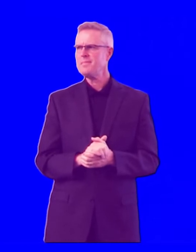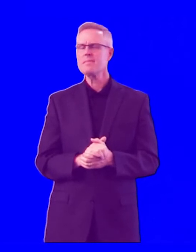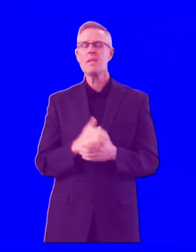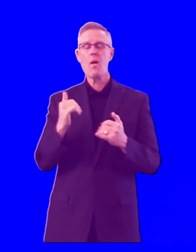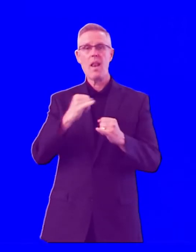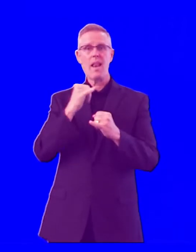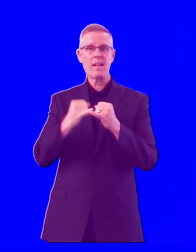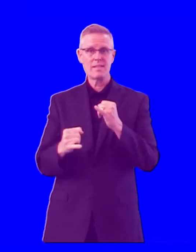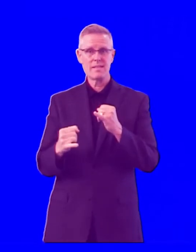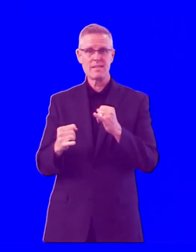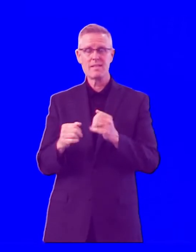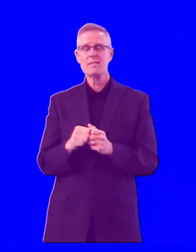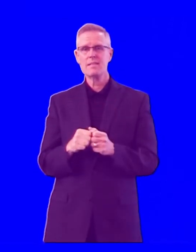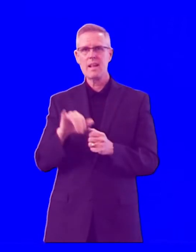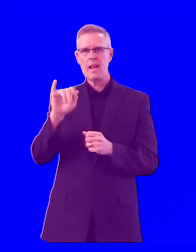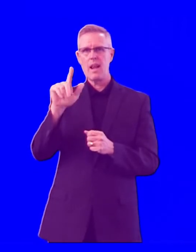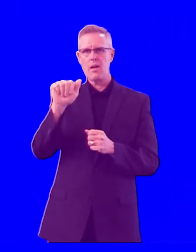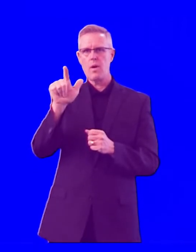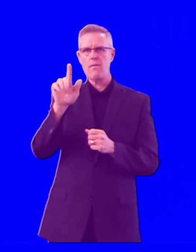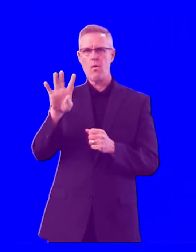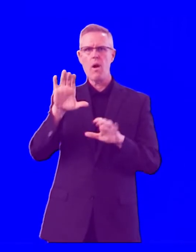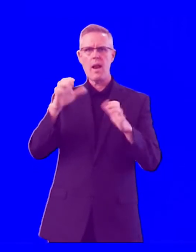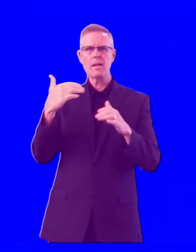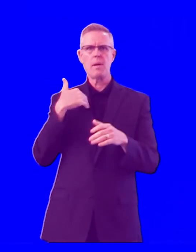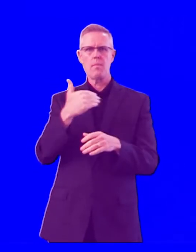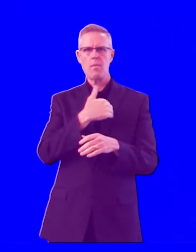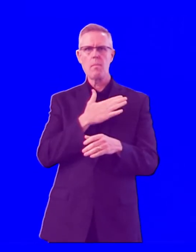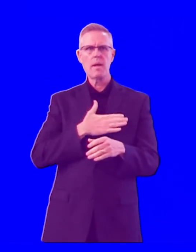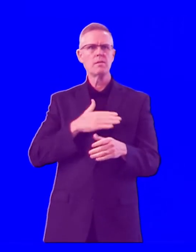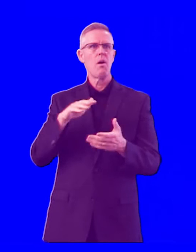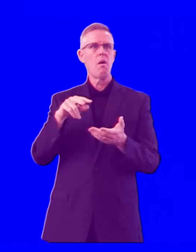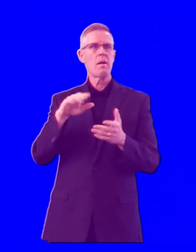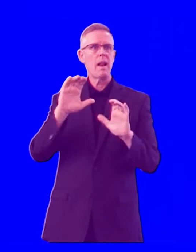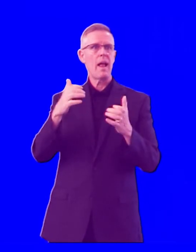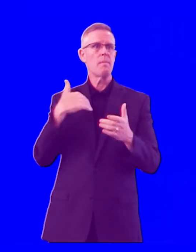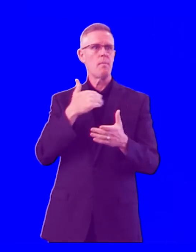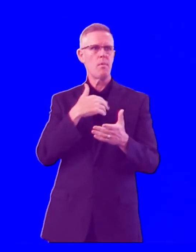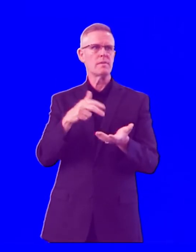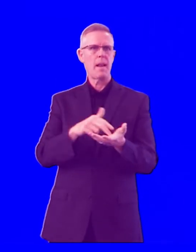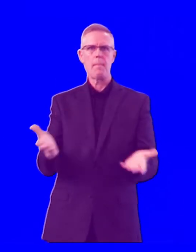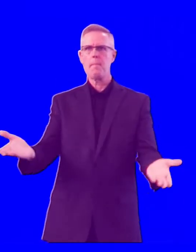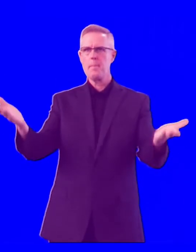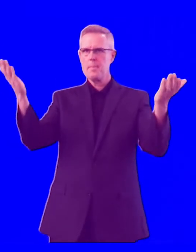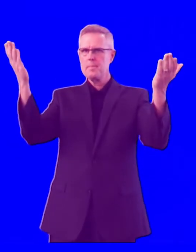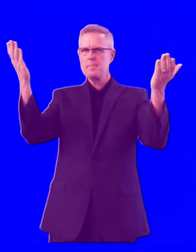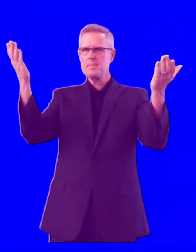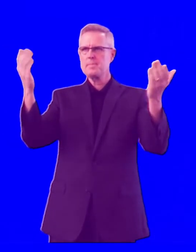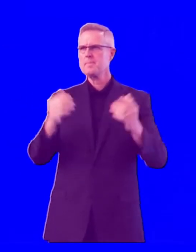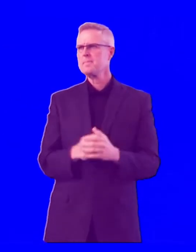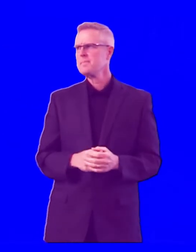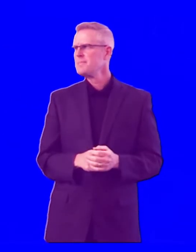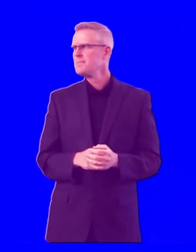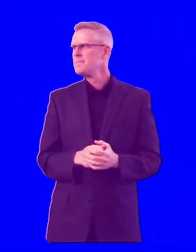Now, last but not least, it's the ITLA 24 class members. So please, all of the class members, the students, please stand up.